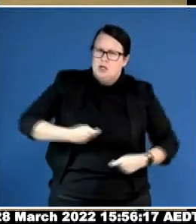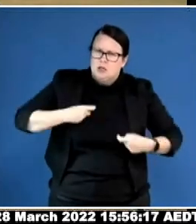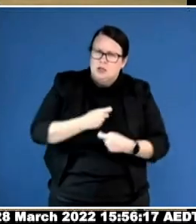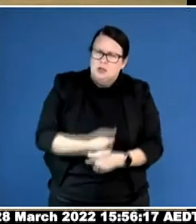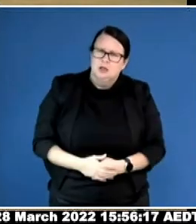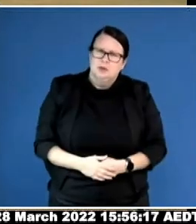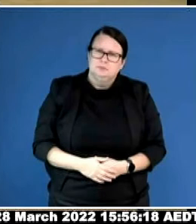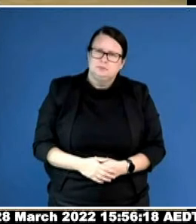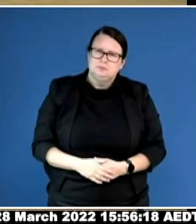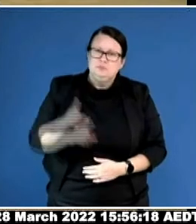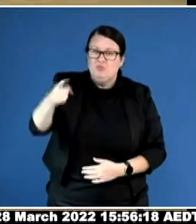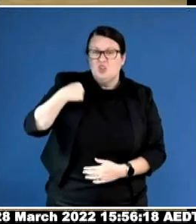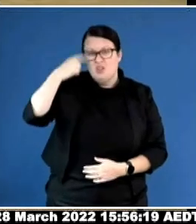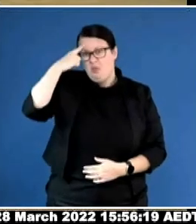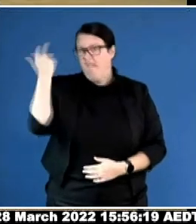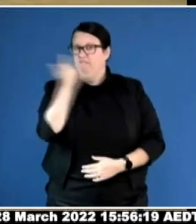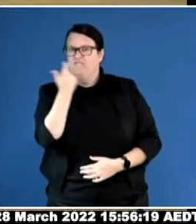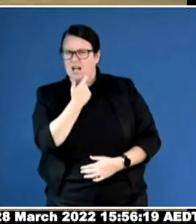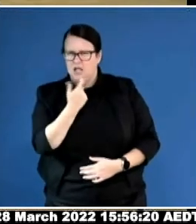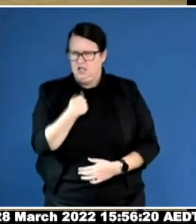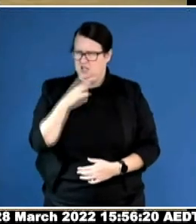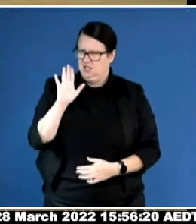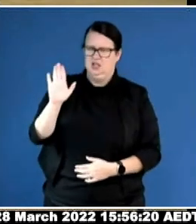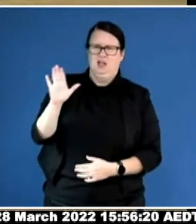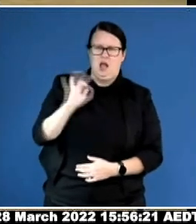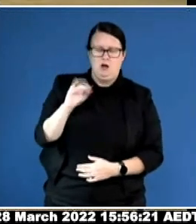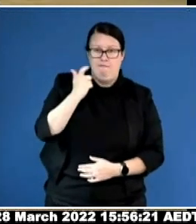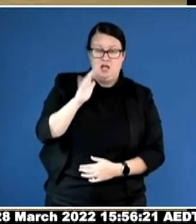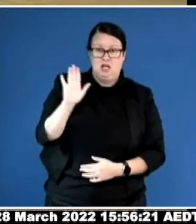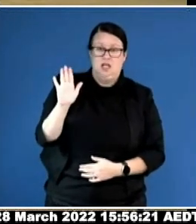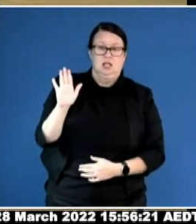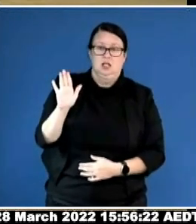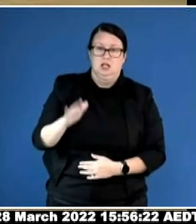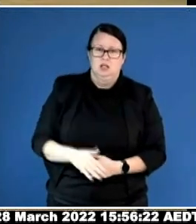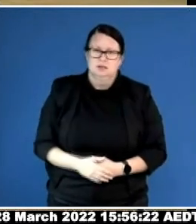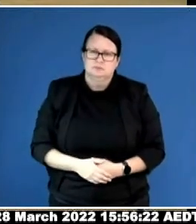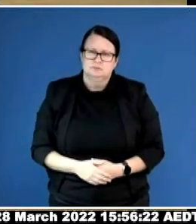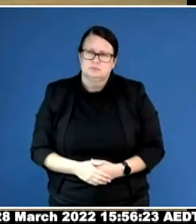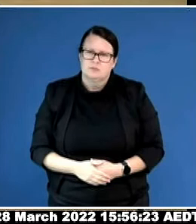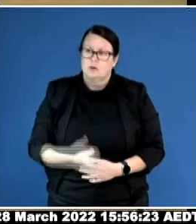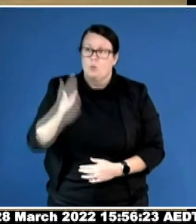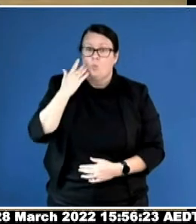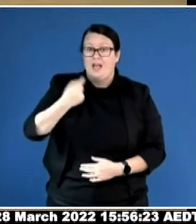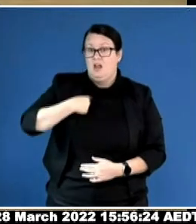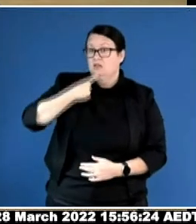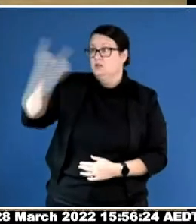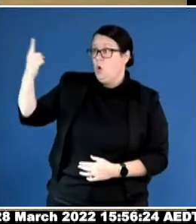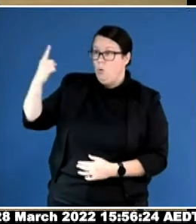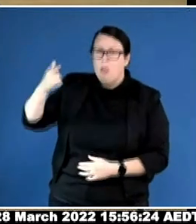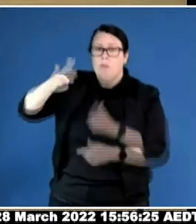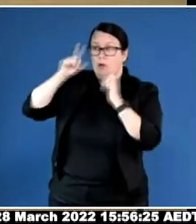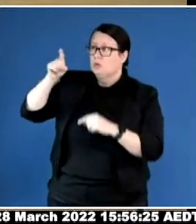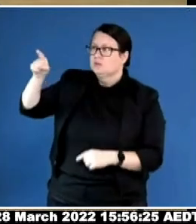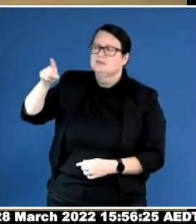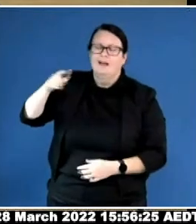said she thought it was funny. I said I didn't think it was very funny at all. When I reported it, the manager laughed and said to me,